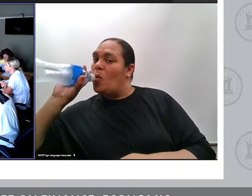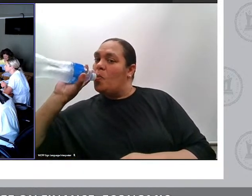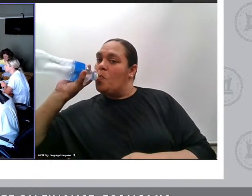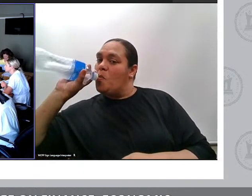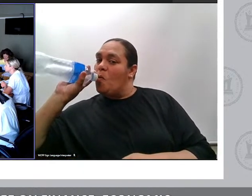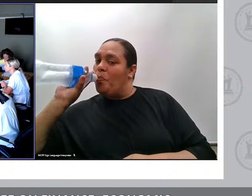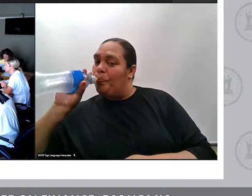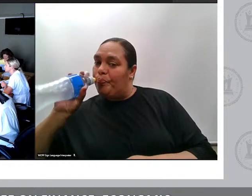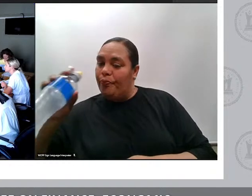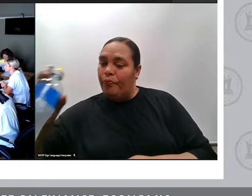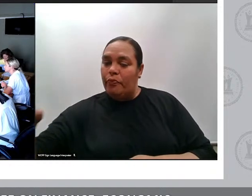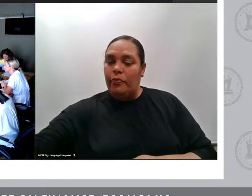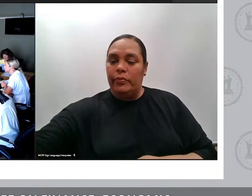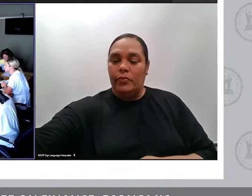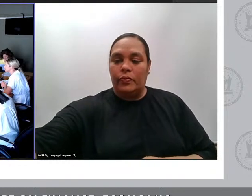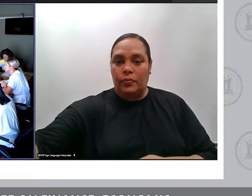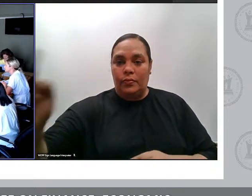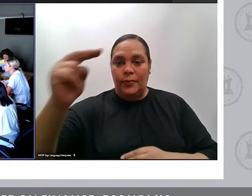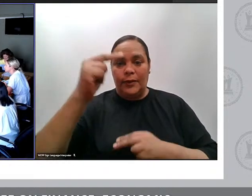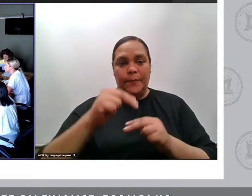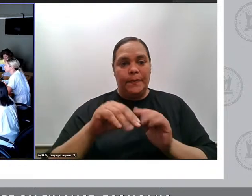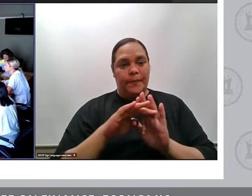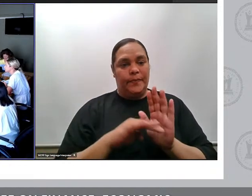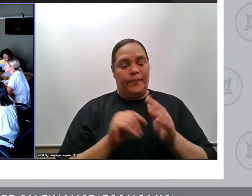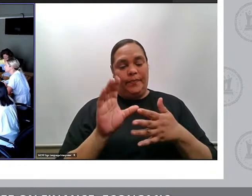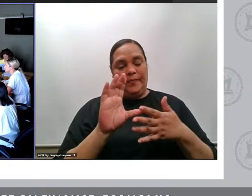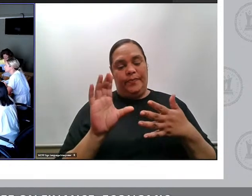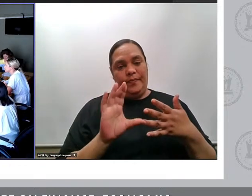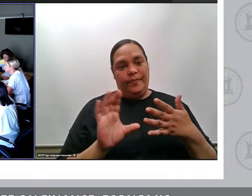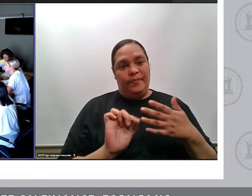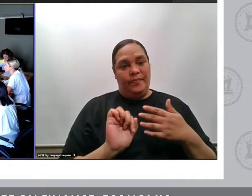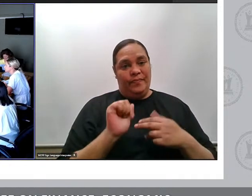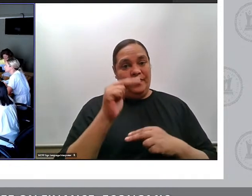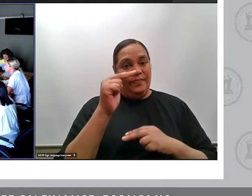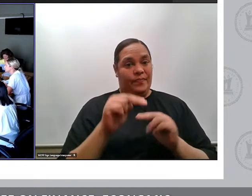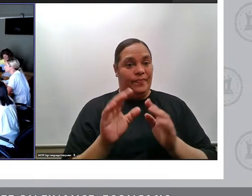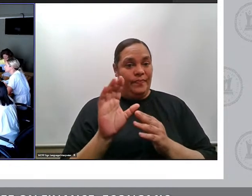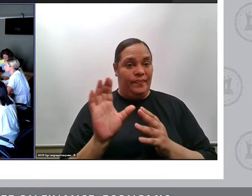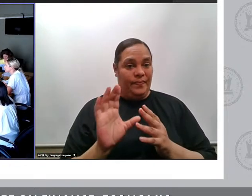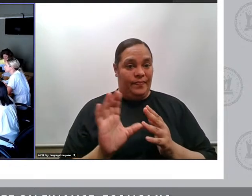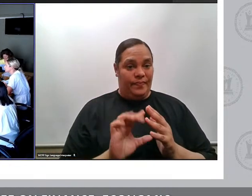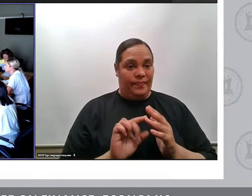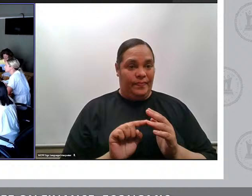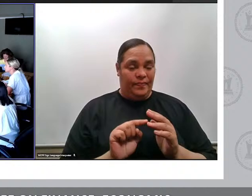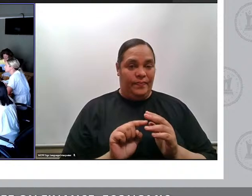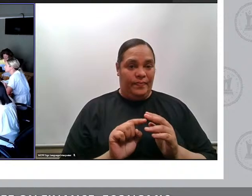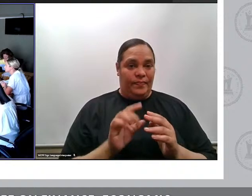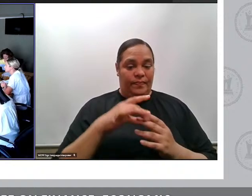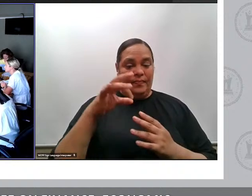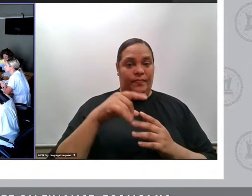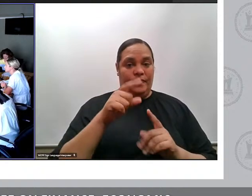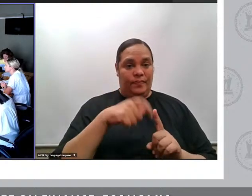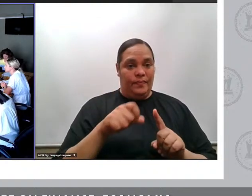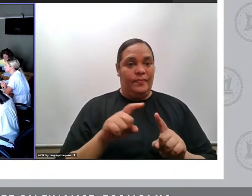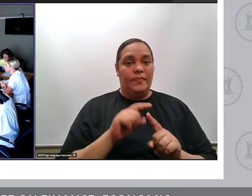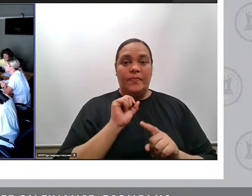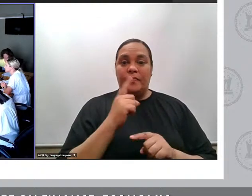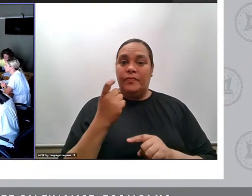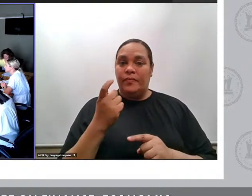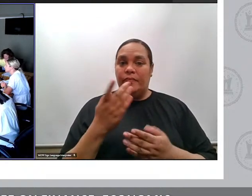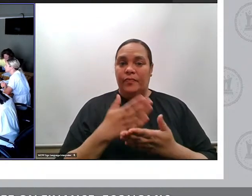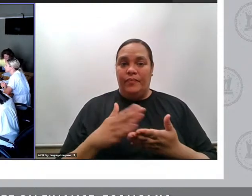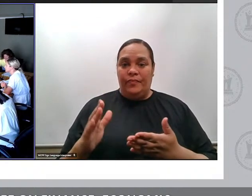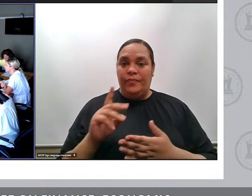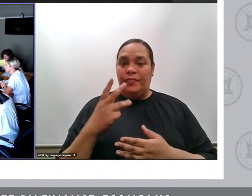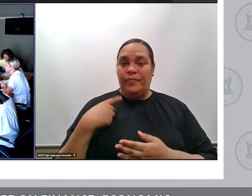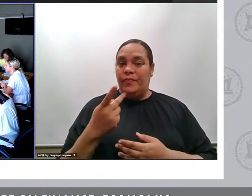on the shortlisted candidates and the one that has been excluded, where